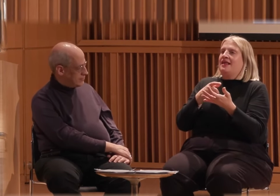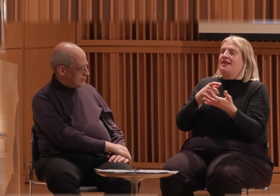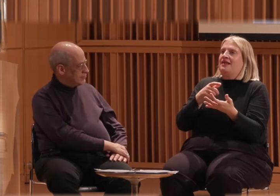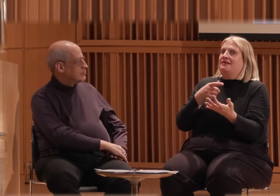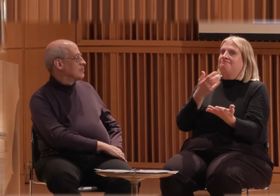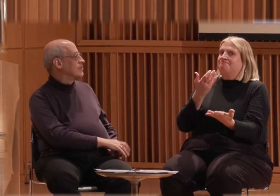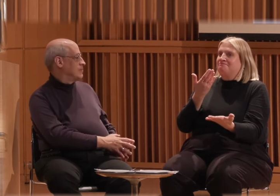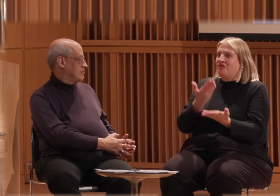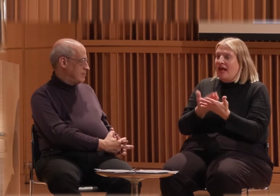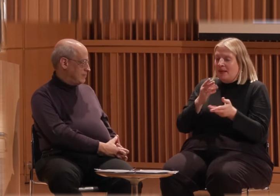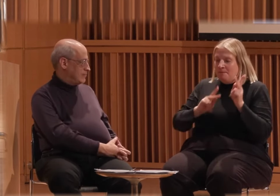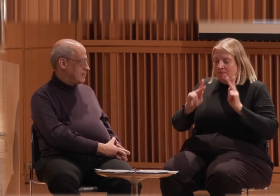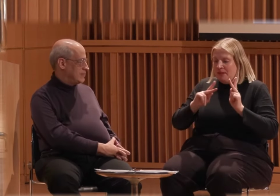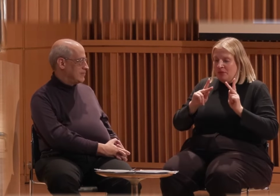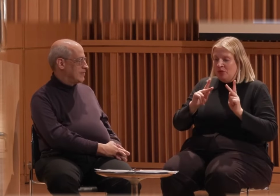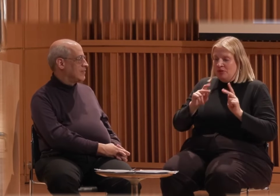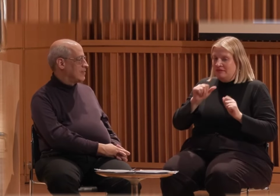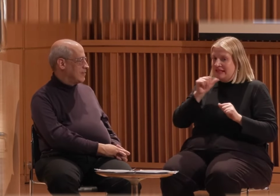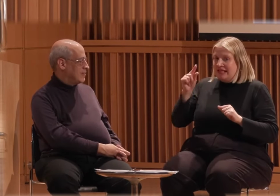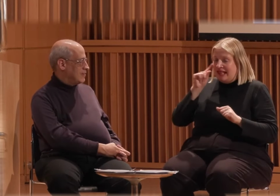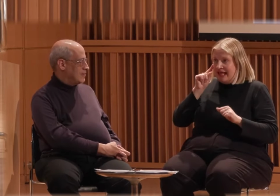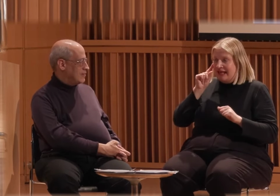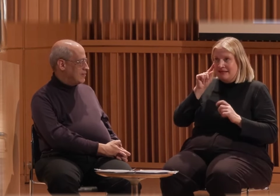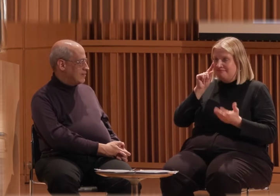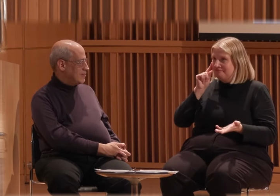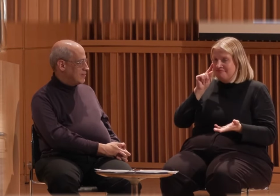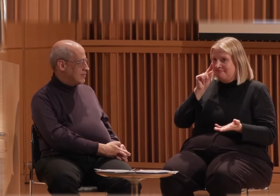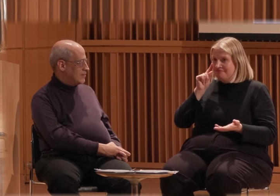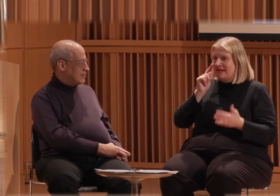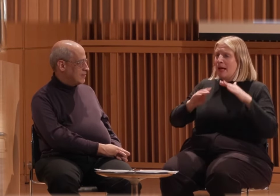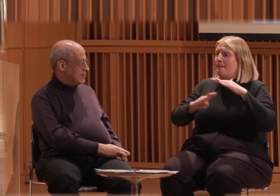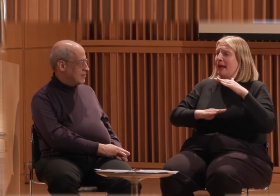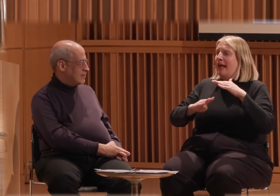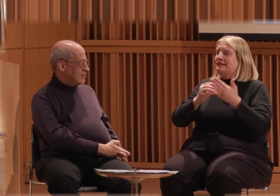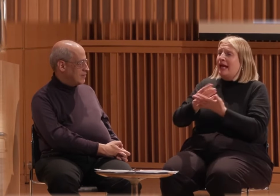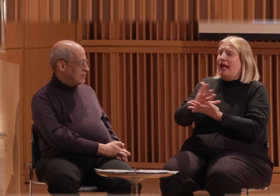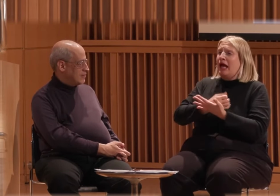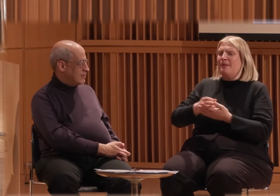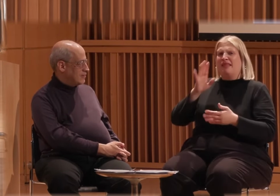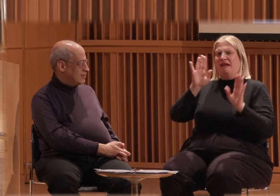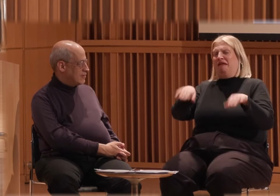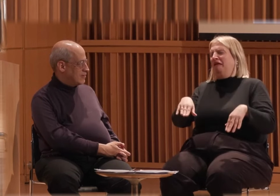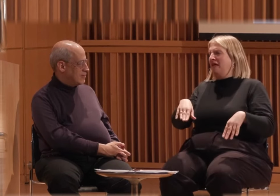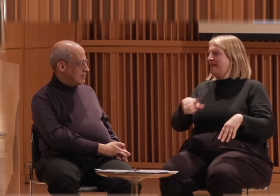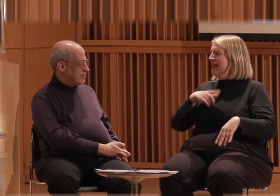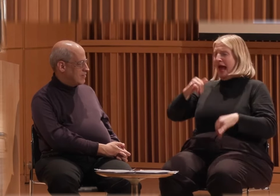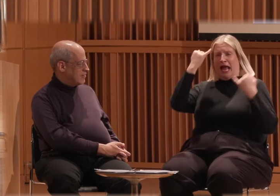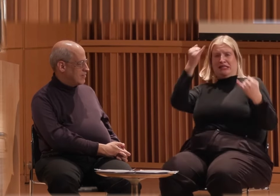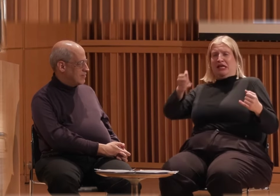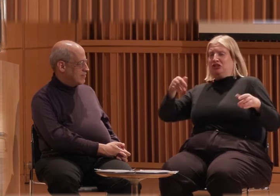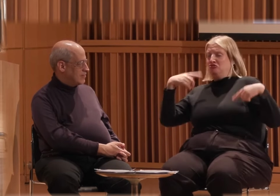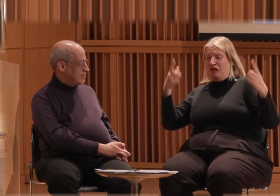we, you know, people didn't think that basic income, they thought that was such a crazy, weird idea, and then we got